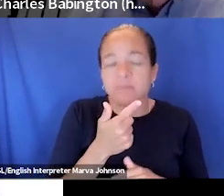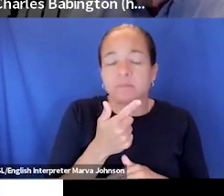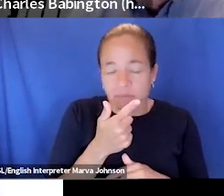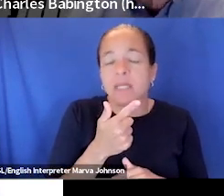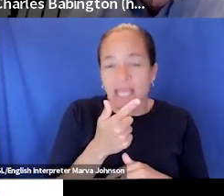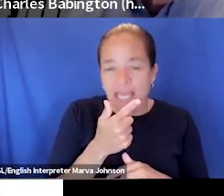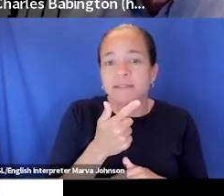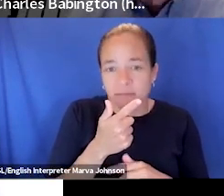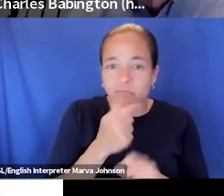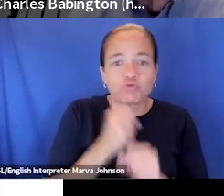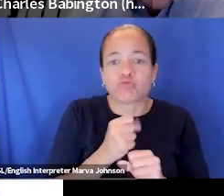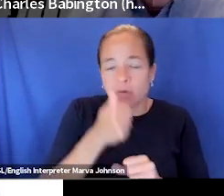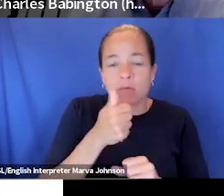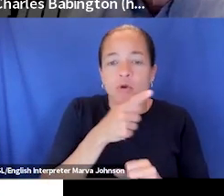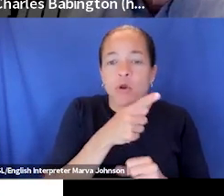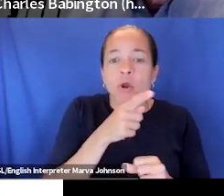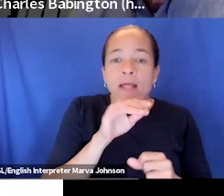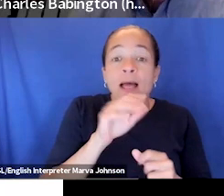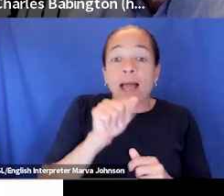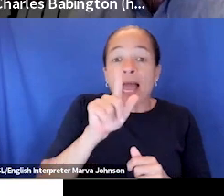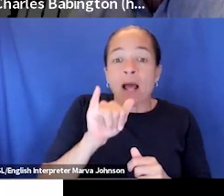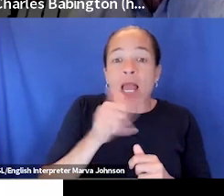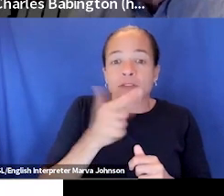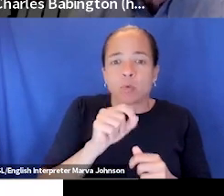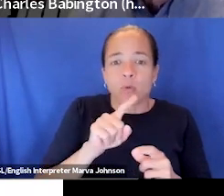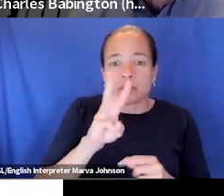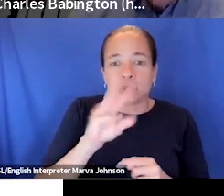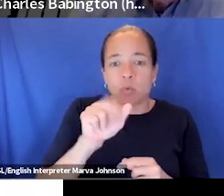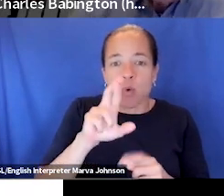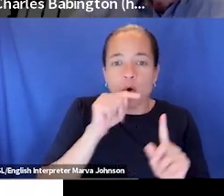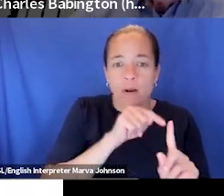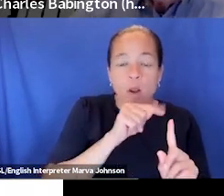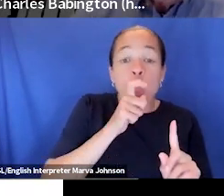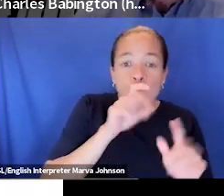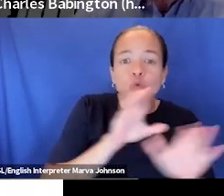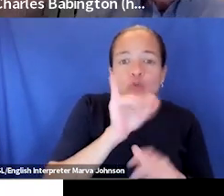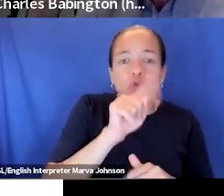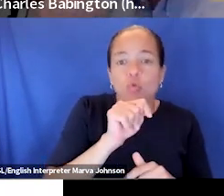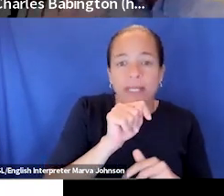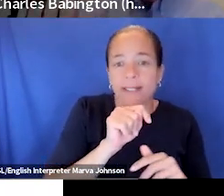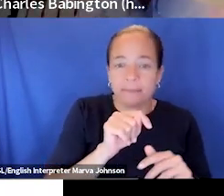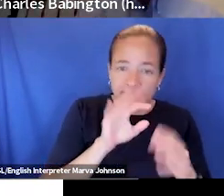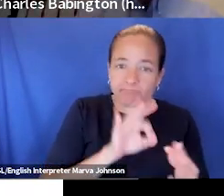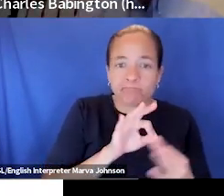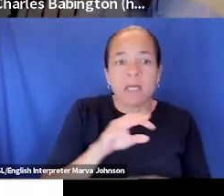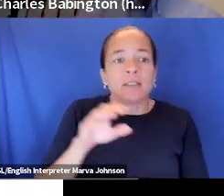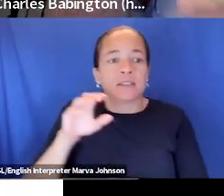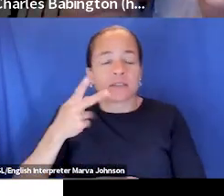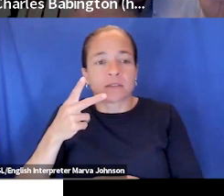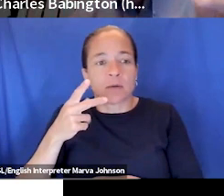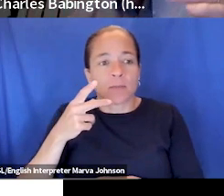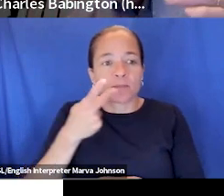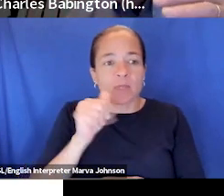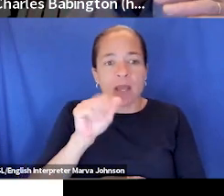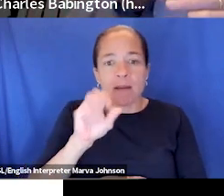nice strong verb, in this case, won. So passive voice puts the doer of the action